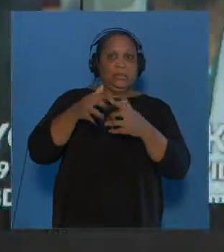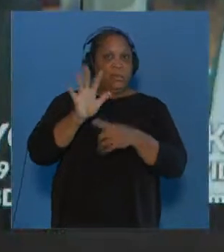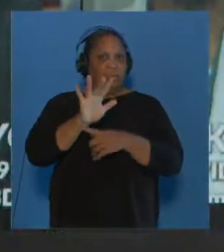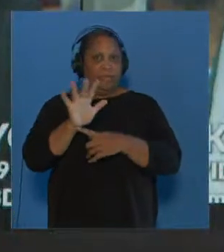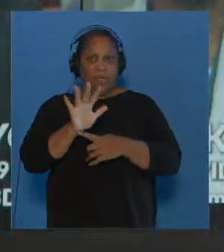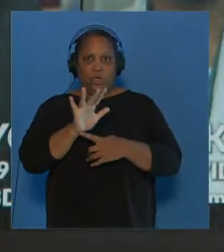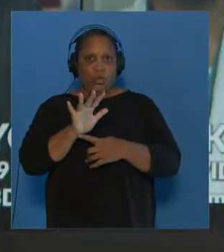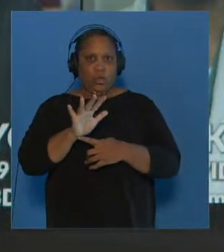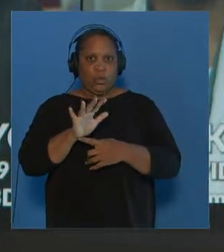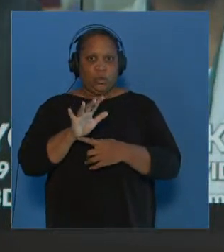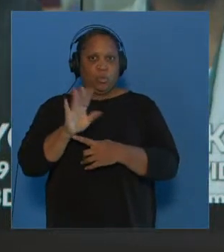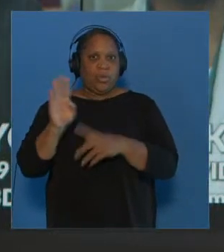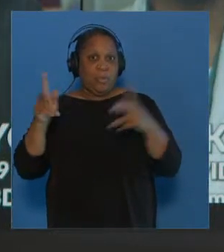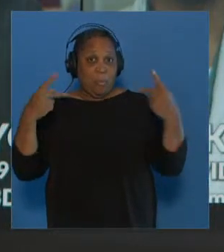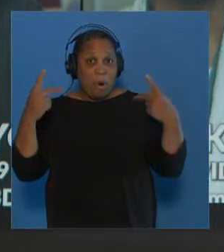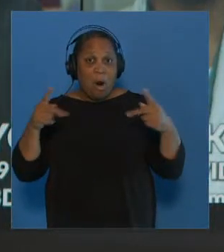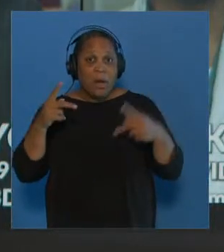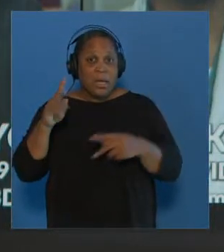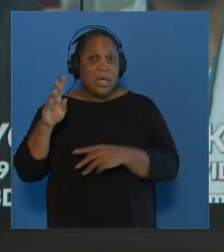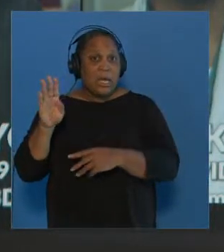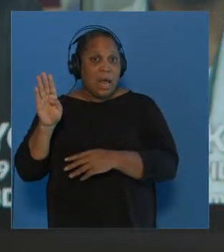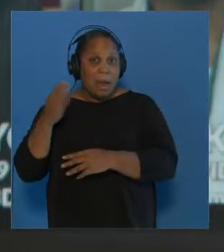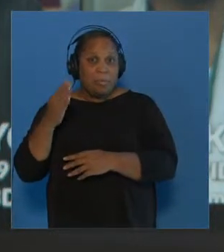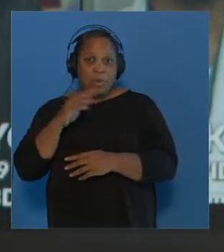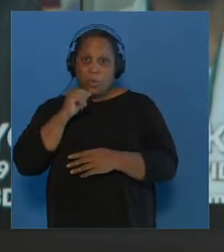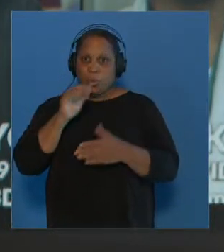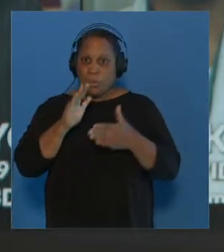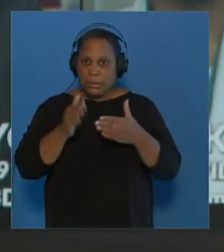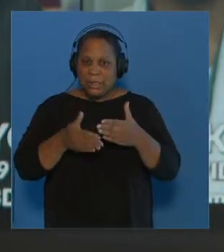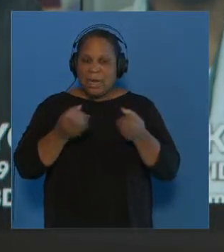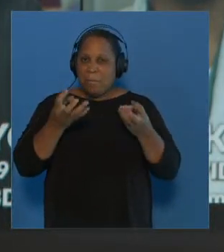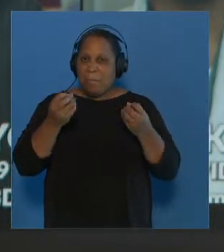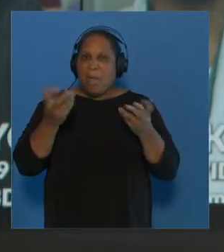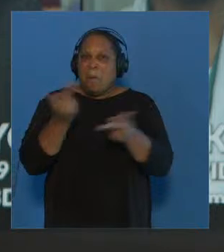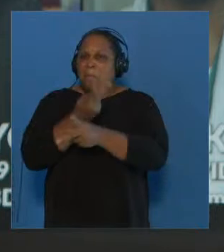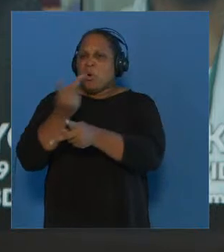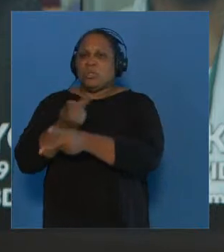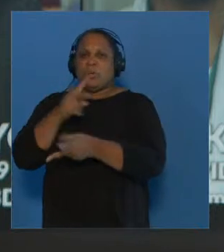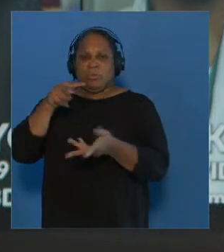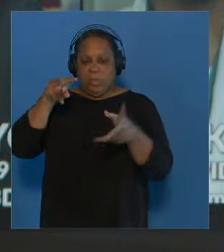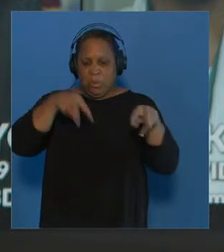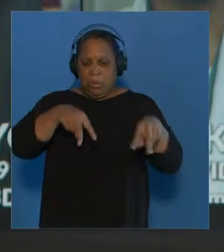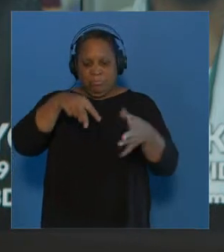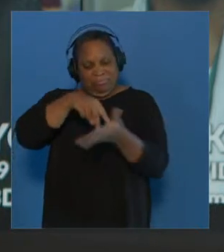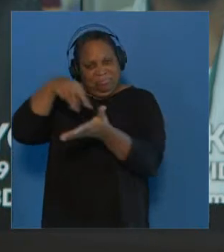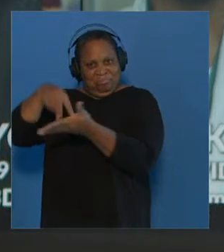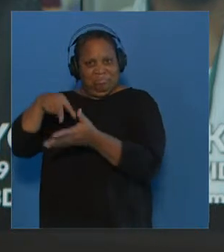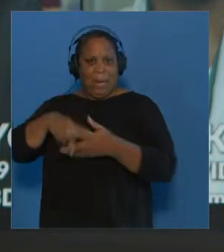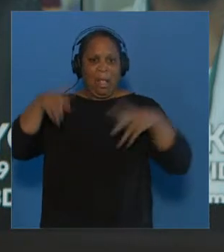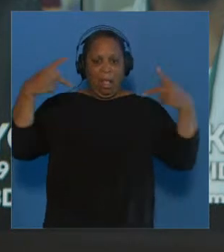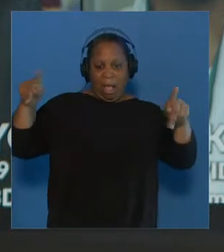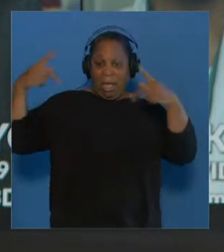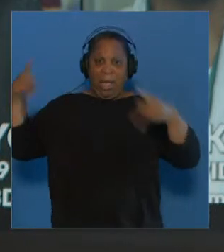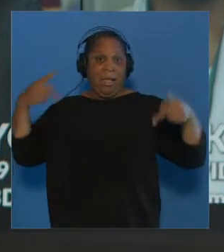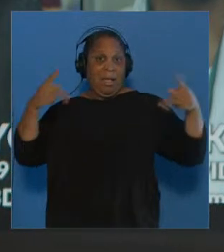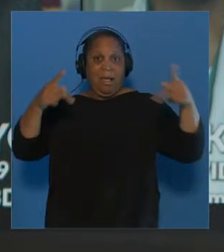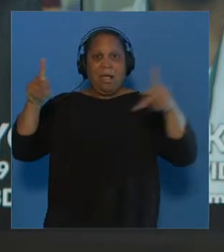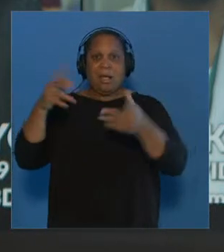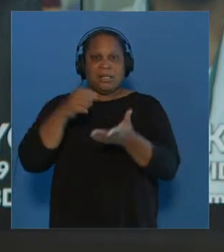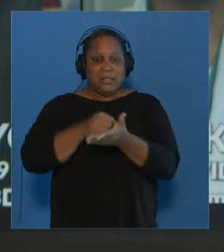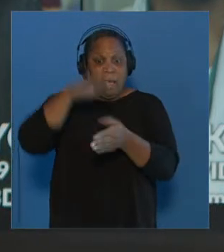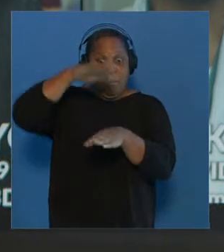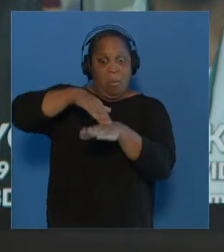at Blue, i.e. the event wasn't ending. There were multiple people up out of their seats dancing, some of them